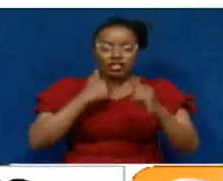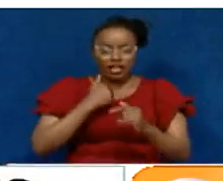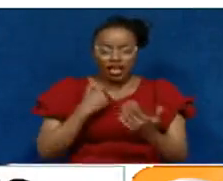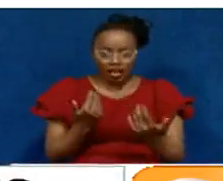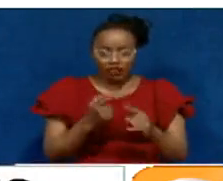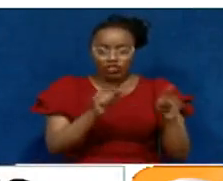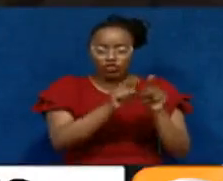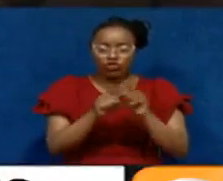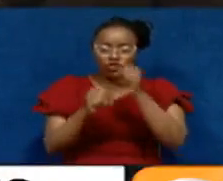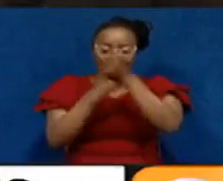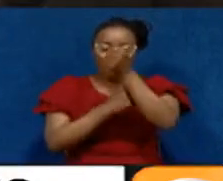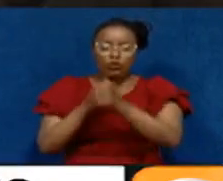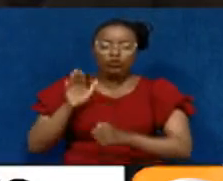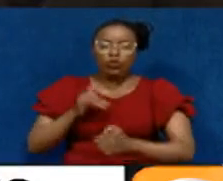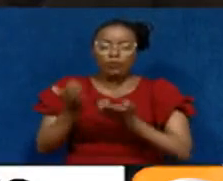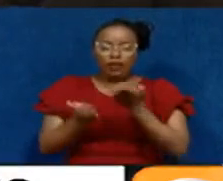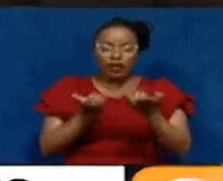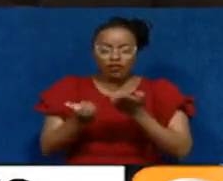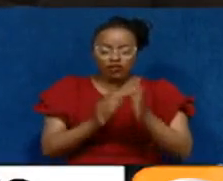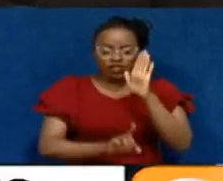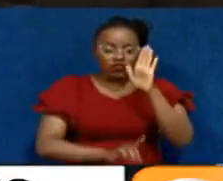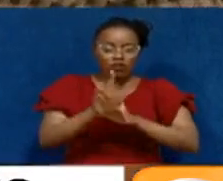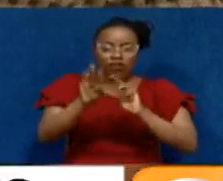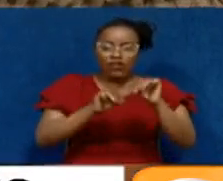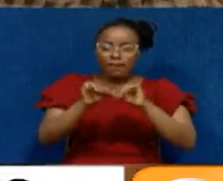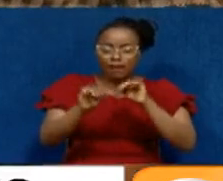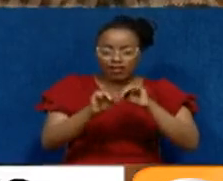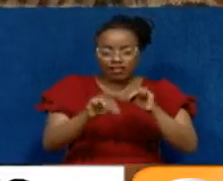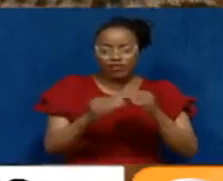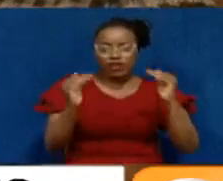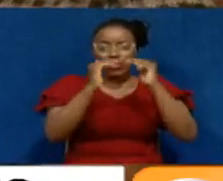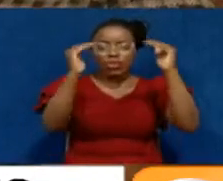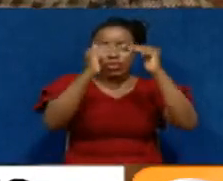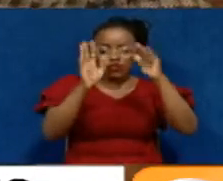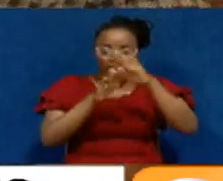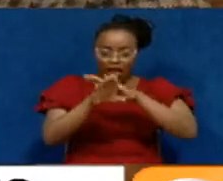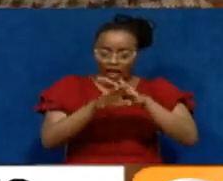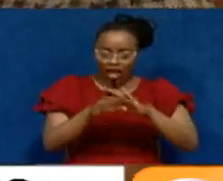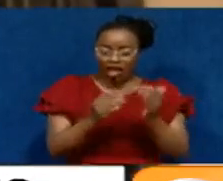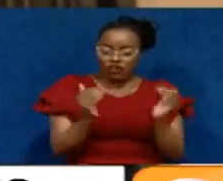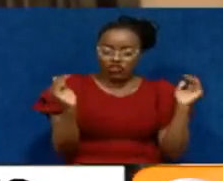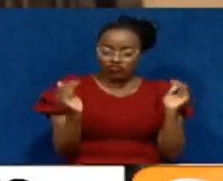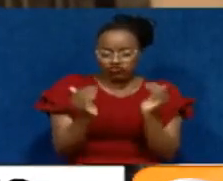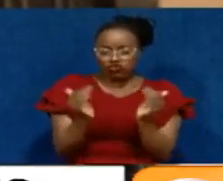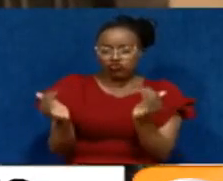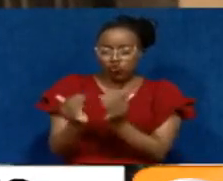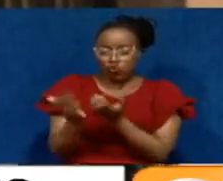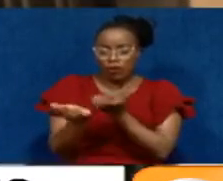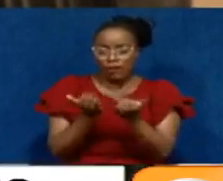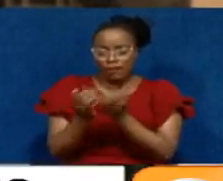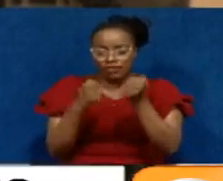Credit Bank will also support women in business to develop their management skills through access to a micro-learning